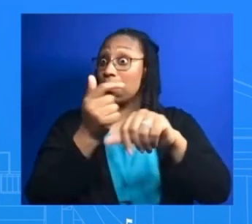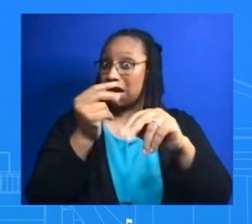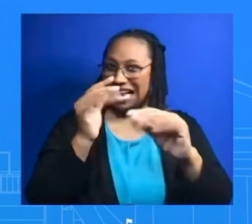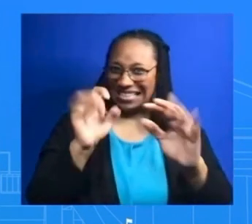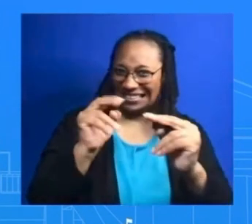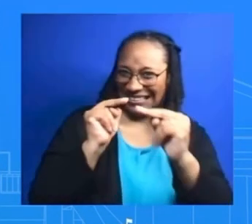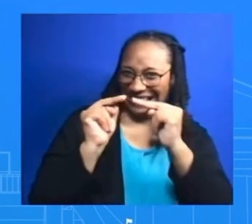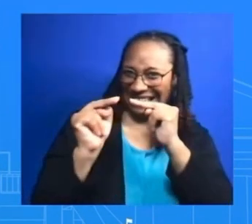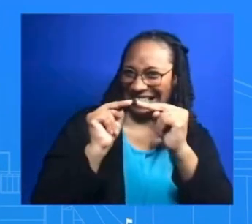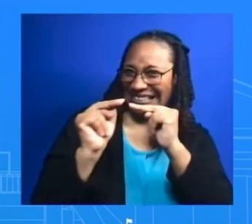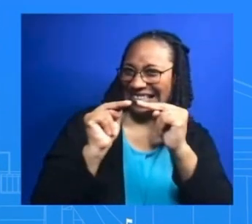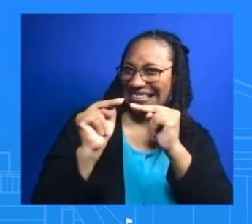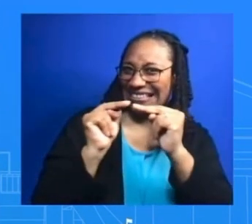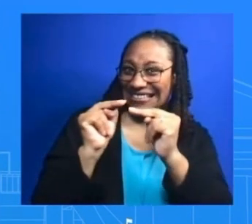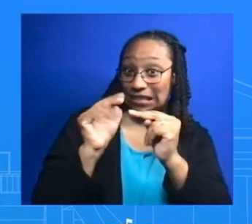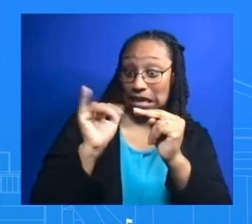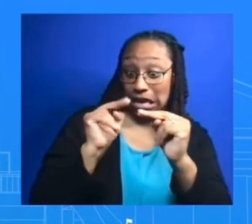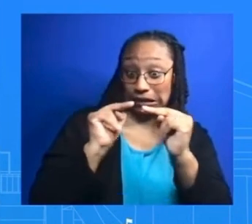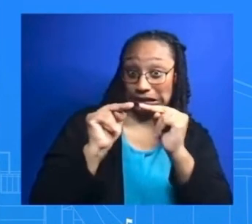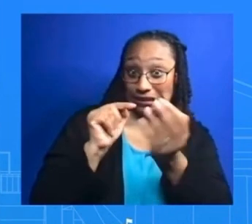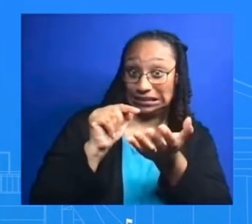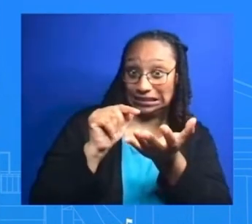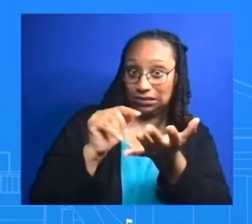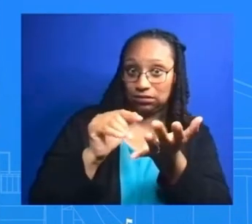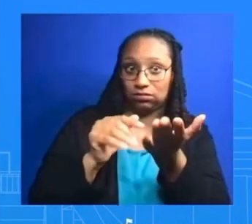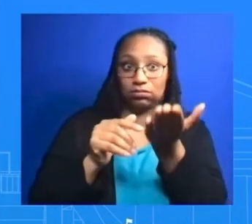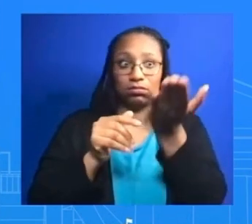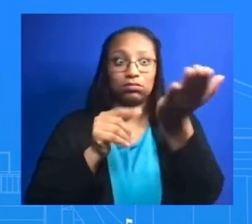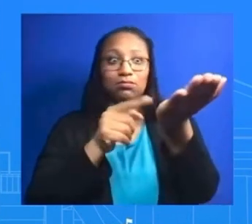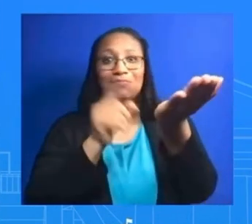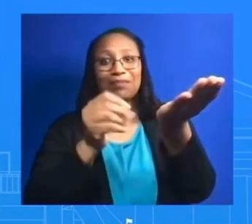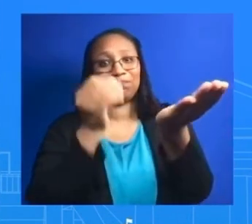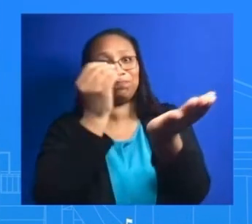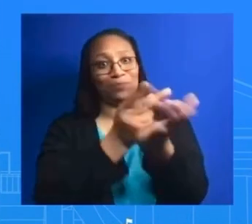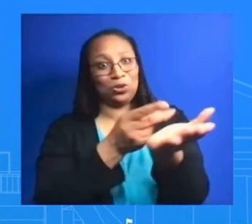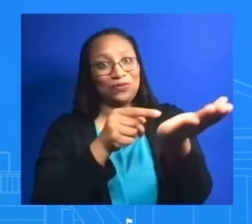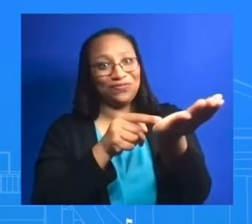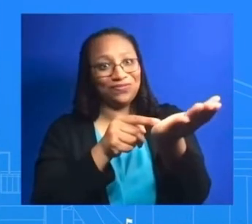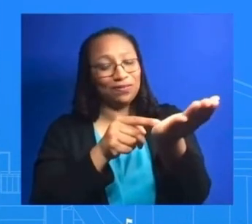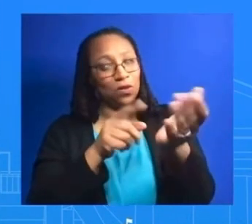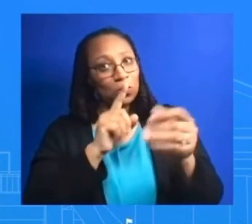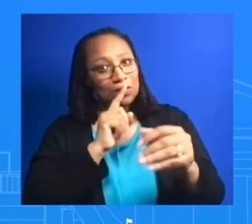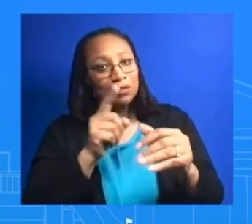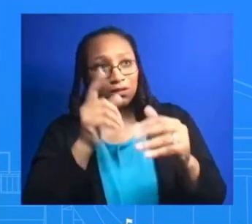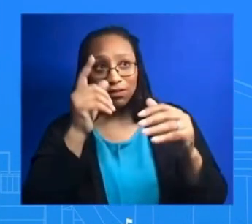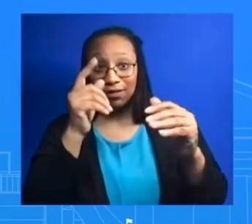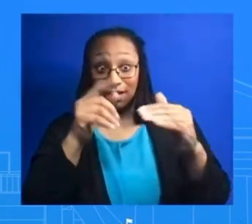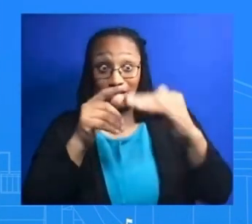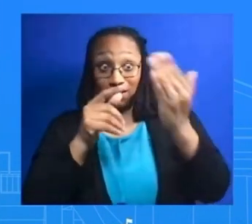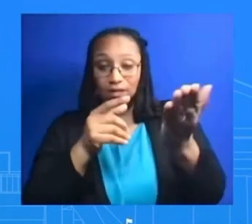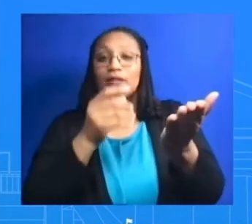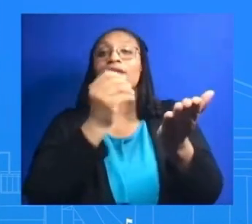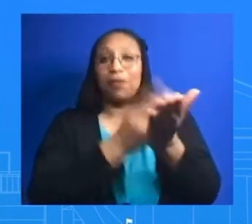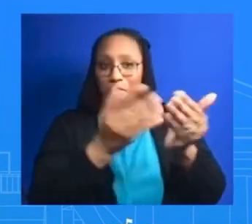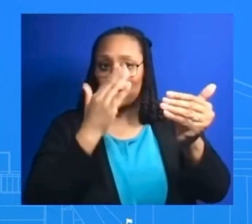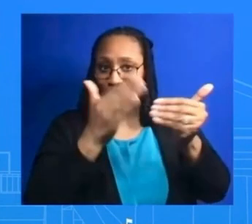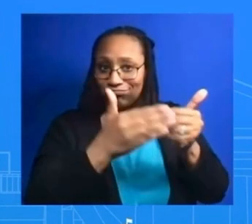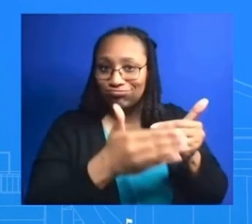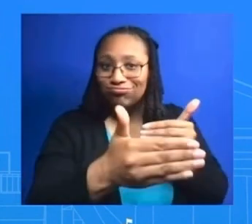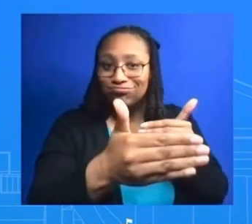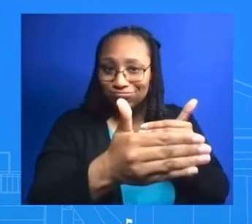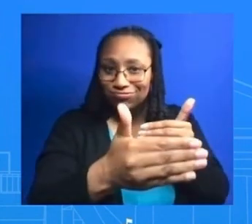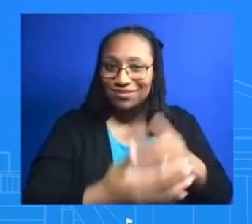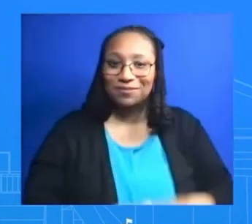with the major questions doctrine issue that the Supreme Court raised today. Do you see this doctrine continuing to be